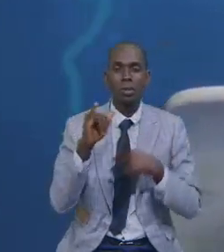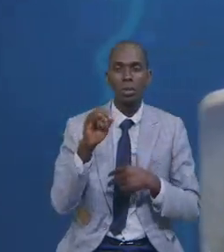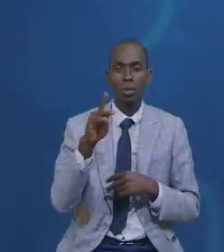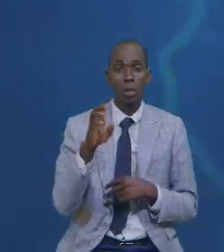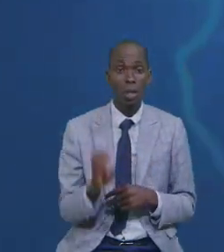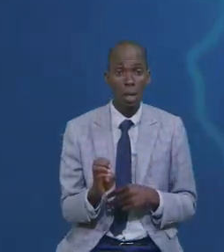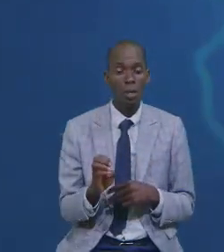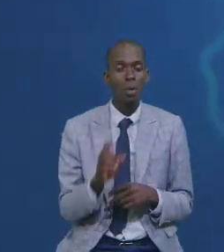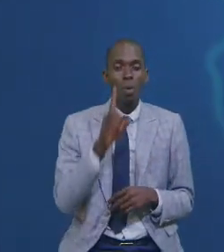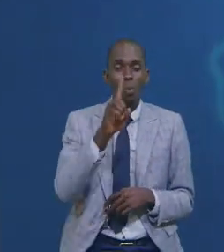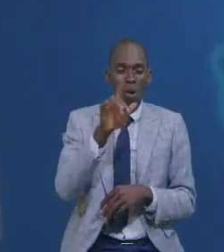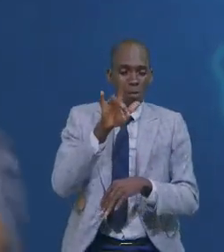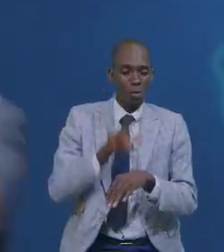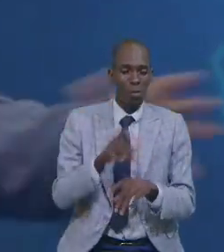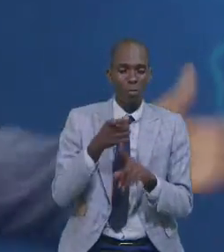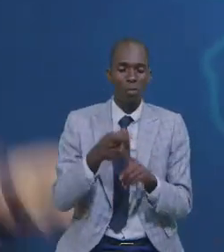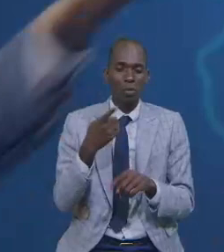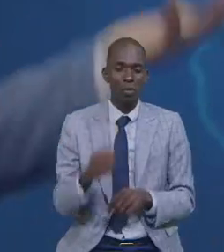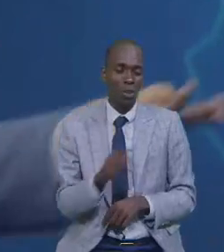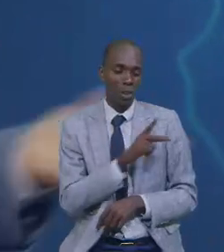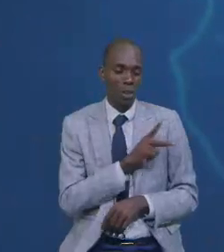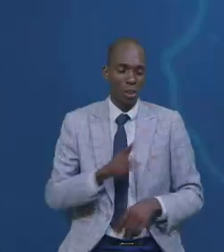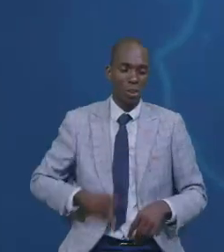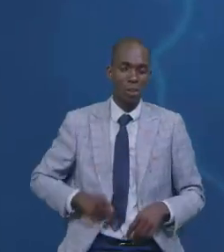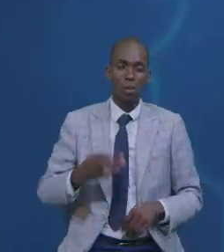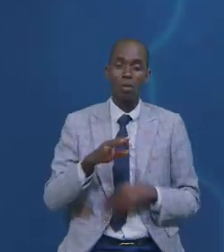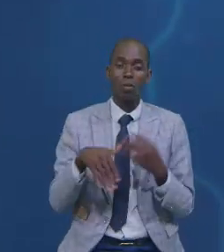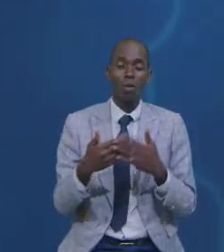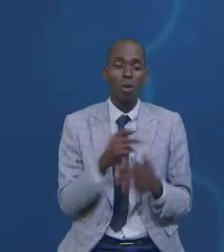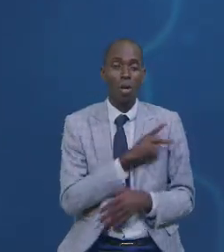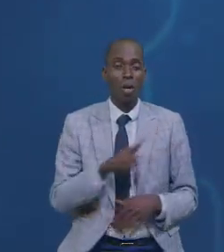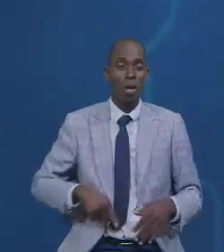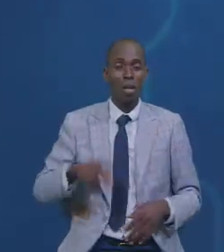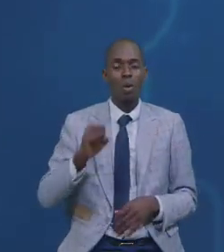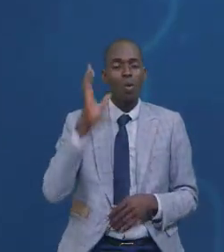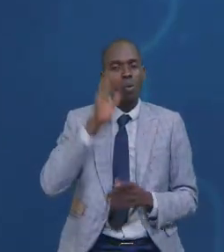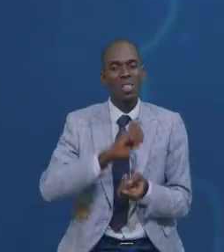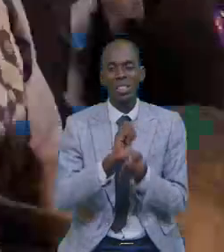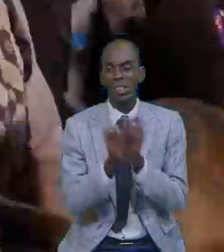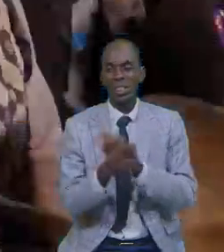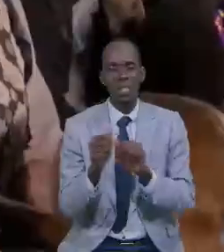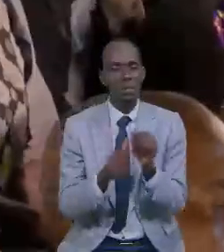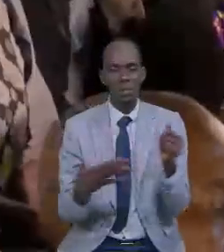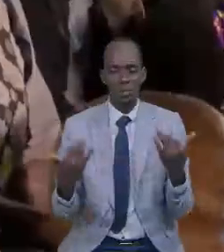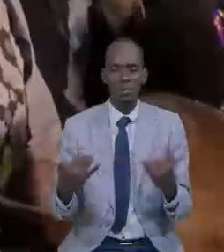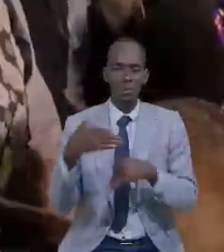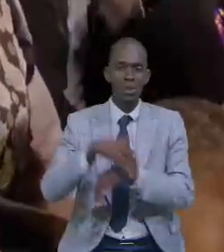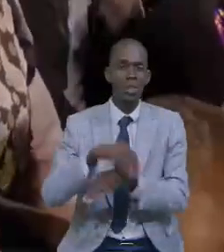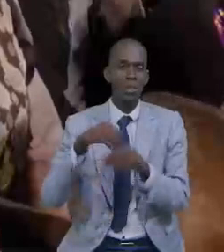the King of Kings will change everything tonight in Jesus' name.